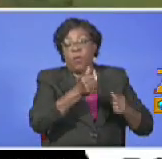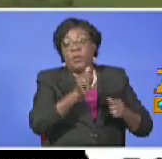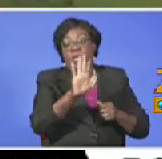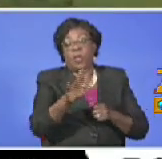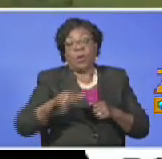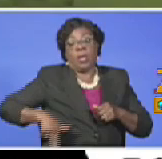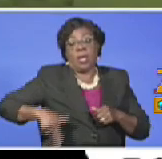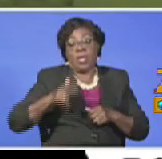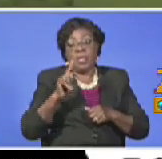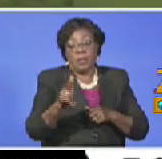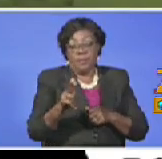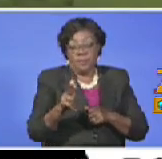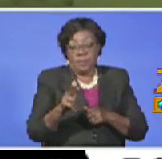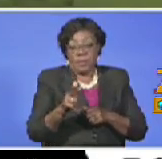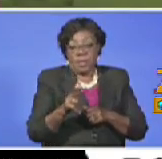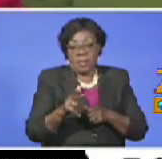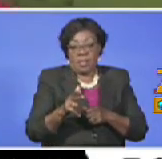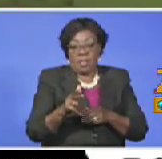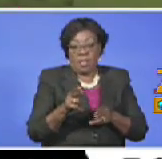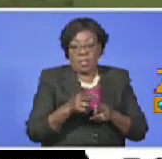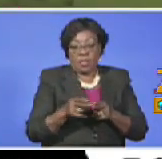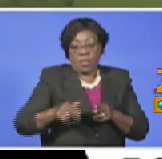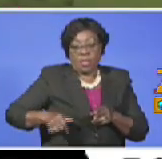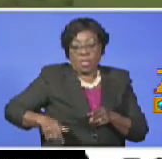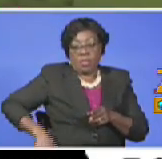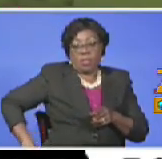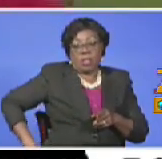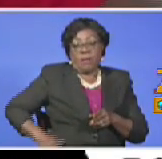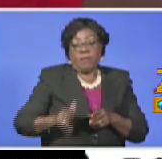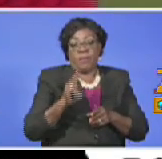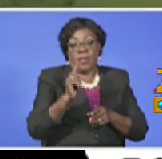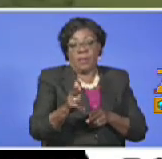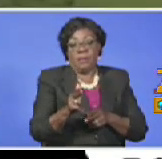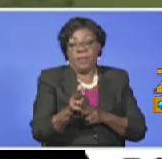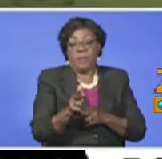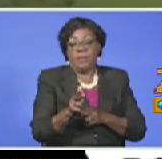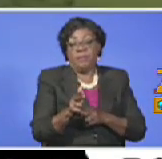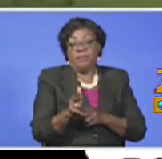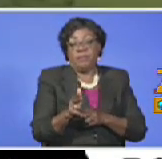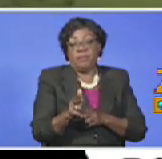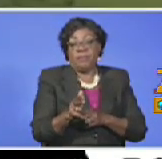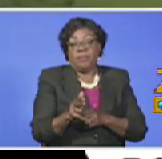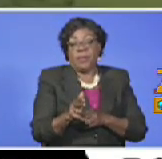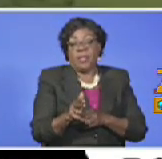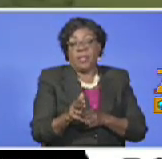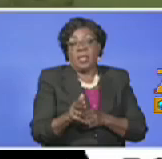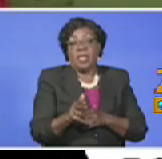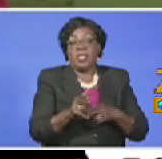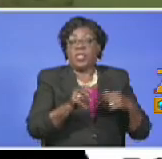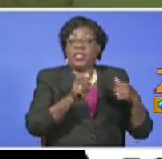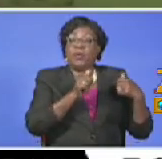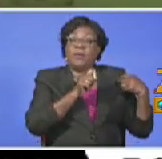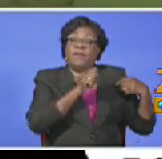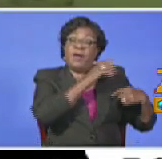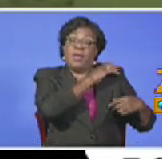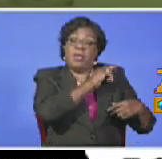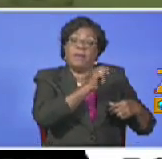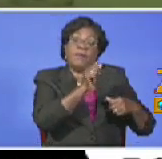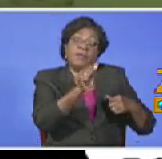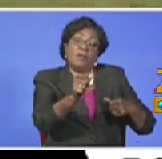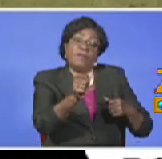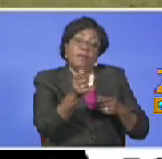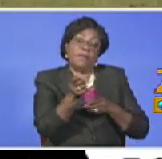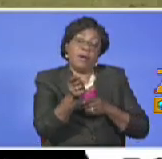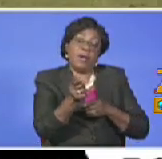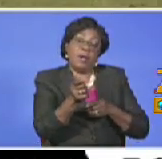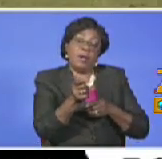fire differently. Pistol grip, we shoot it from the hip and it recoils to the side. Okay? Shoulder fired weapon, it's fired from the